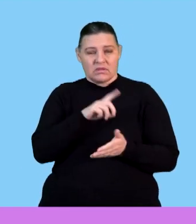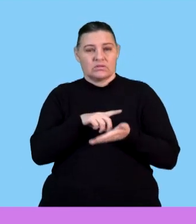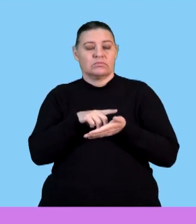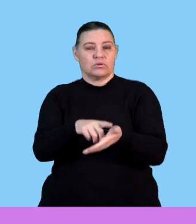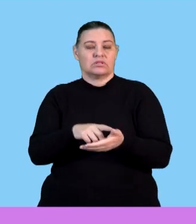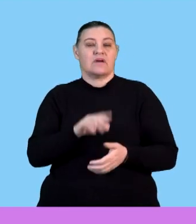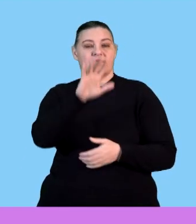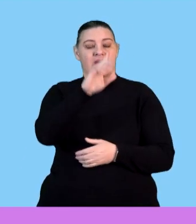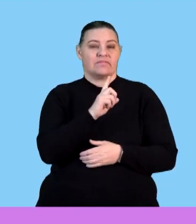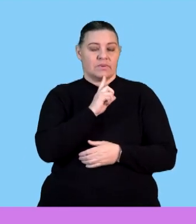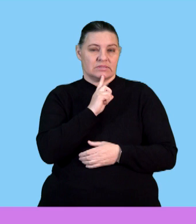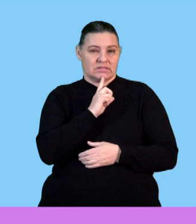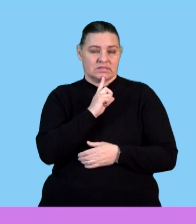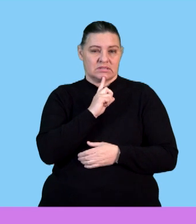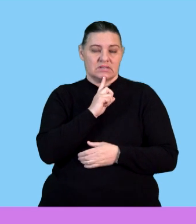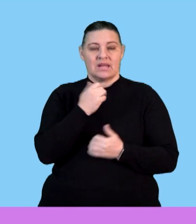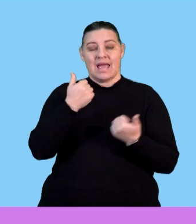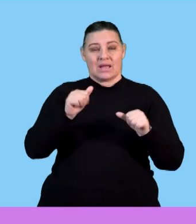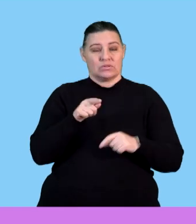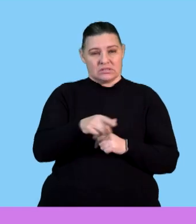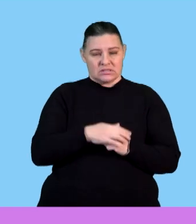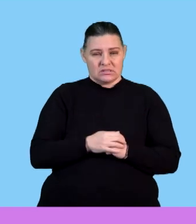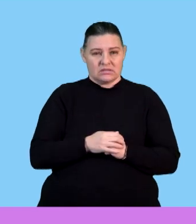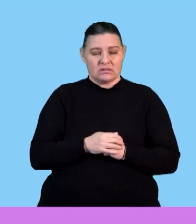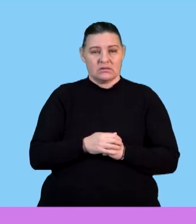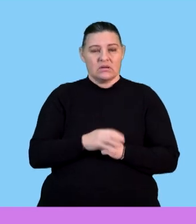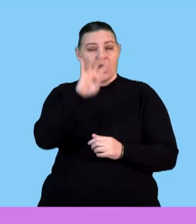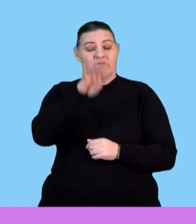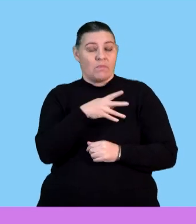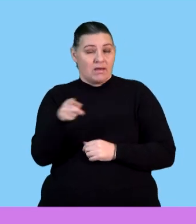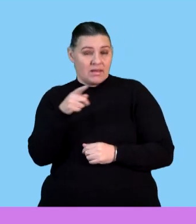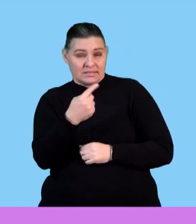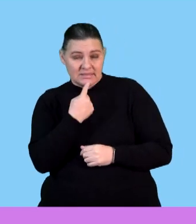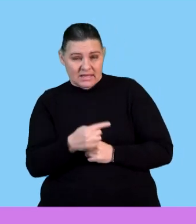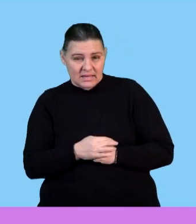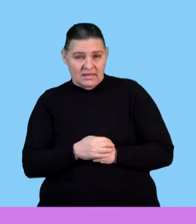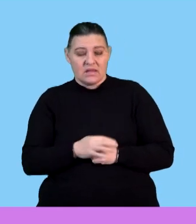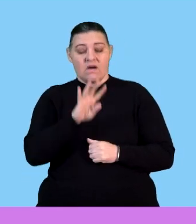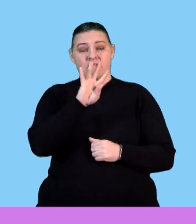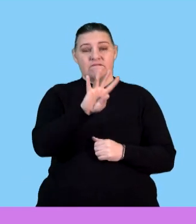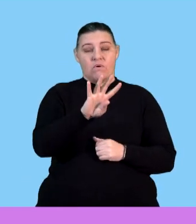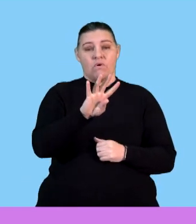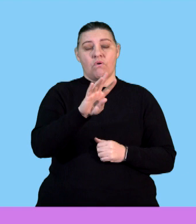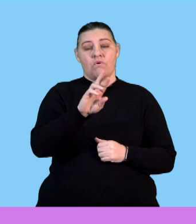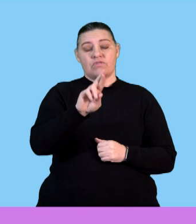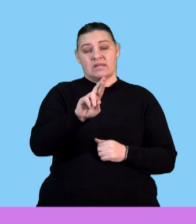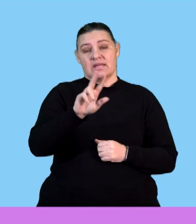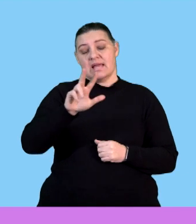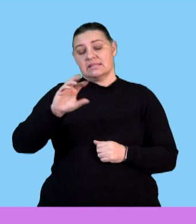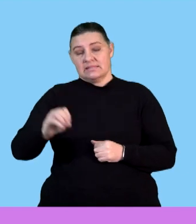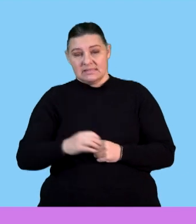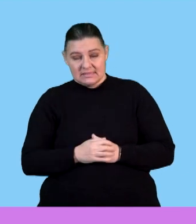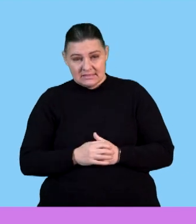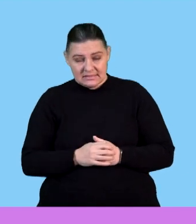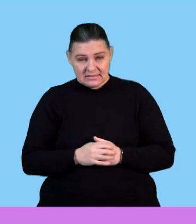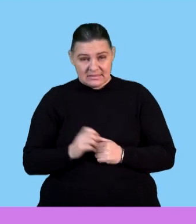He deposited 5,000 rand into the account. What is the formula? The formula says 4.80. Let's